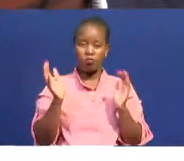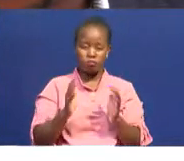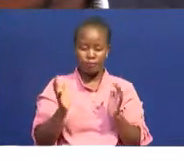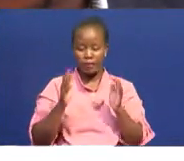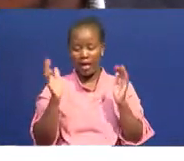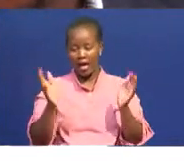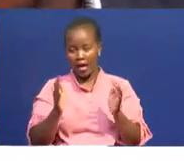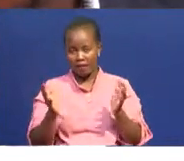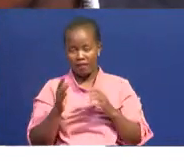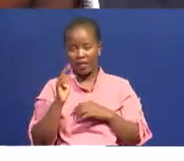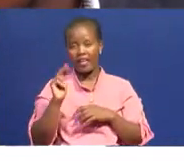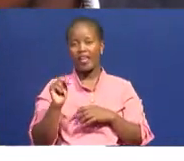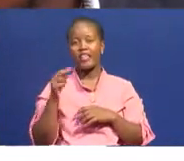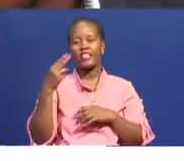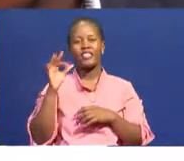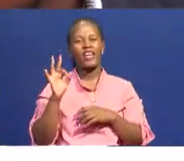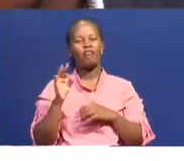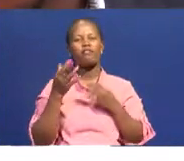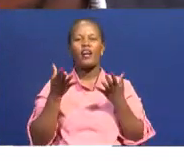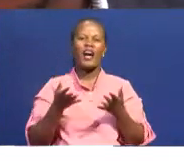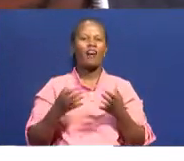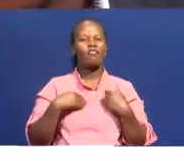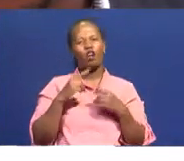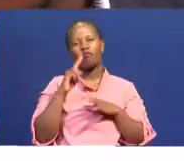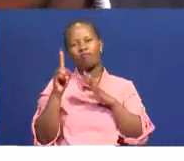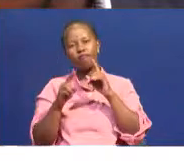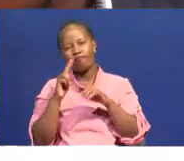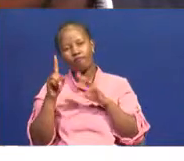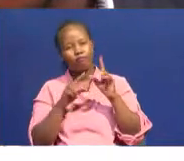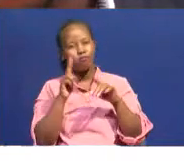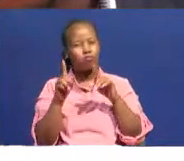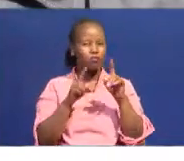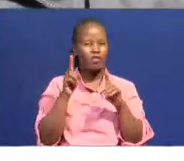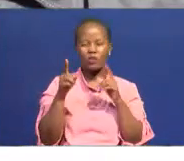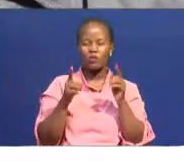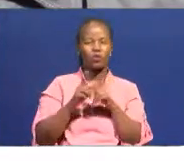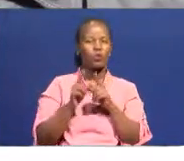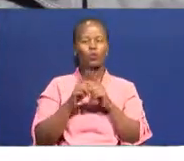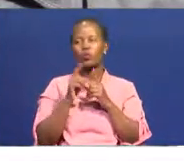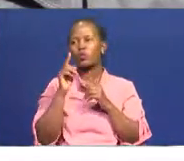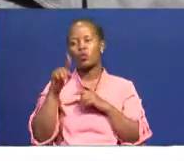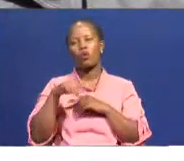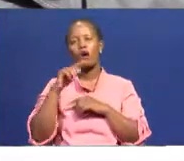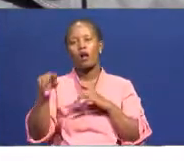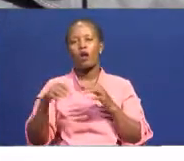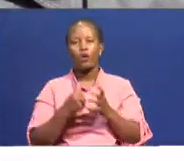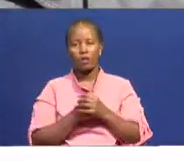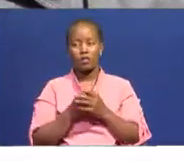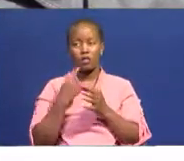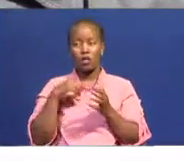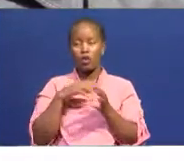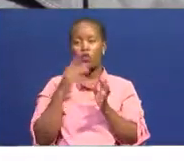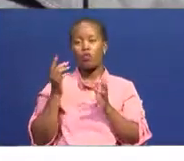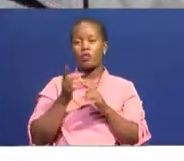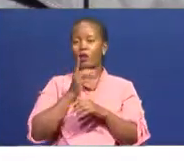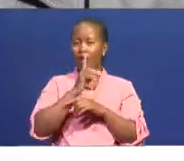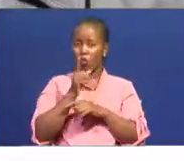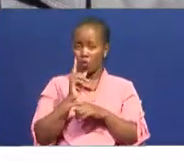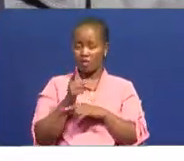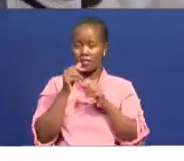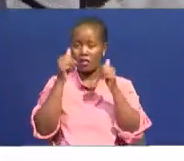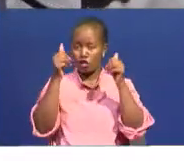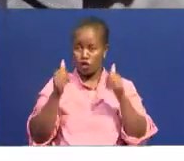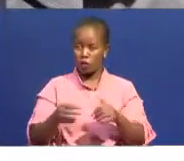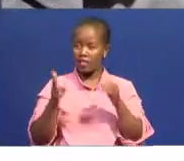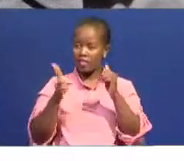NHIF has of late been questionable and wanting. We are giving Mr. Washira 7 days.